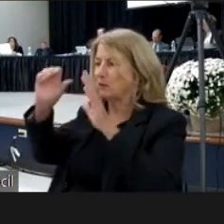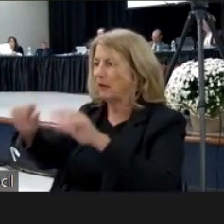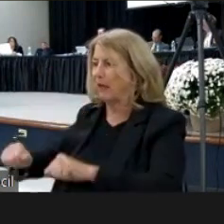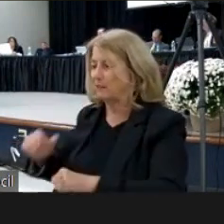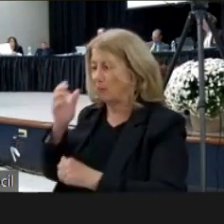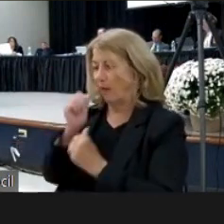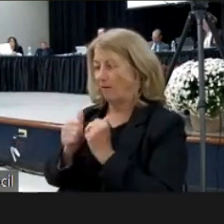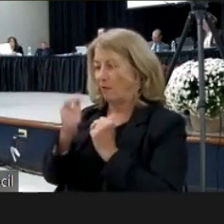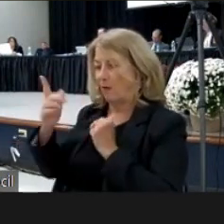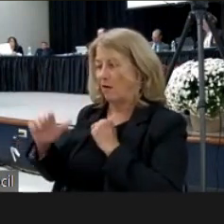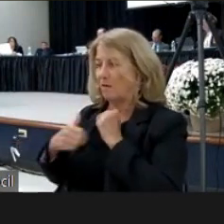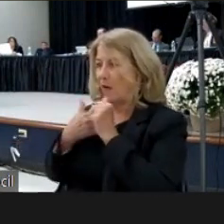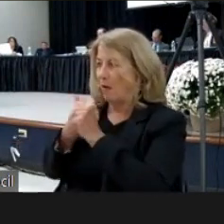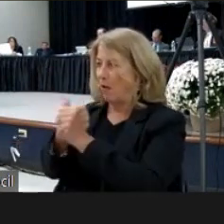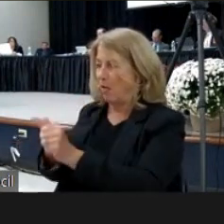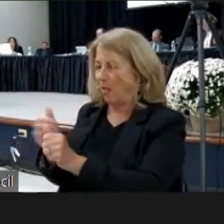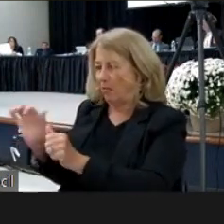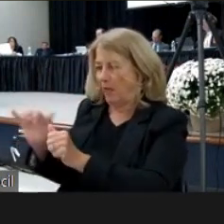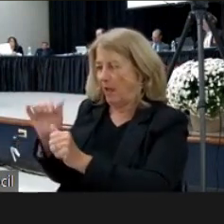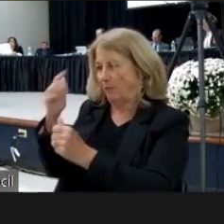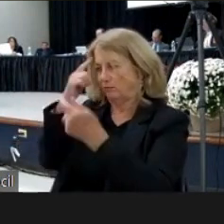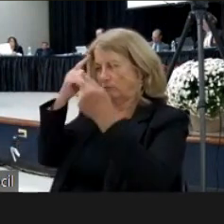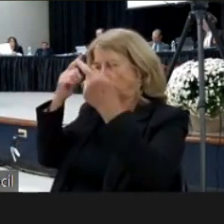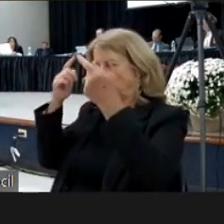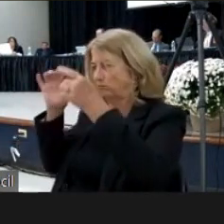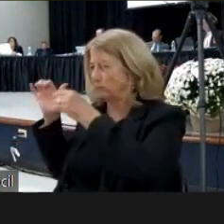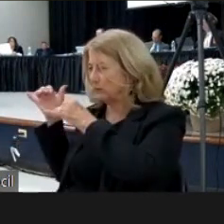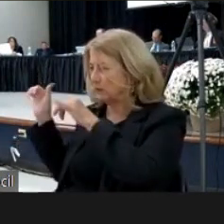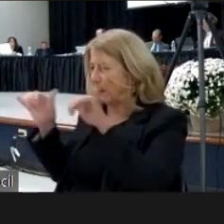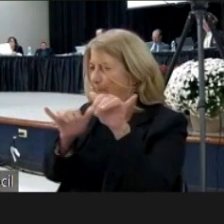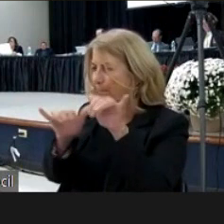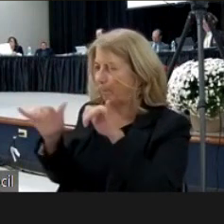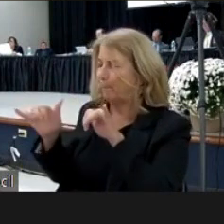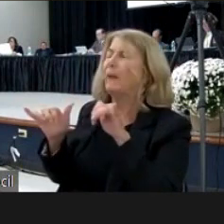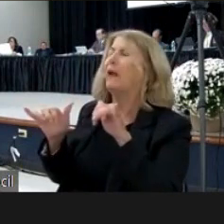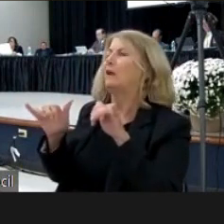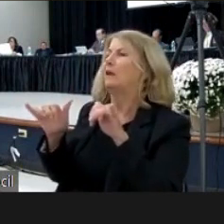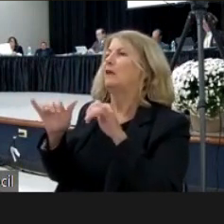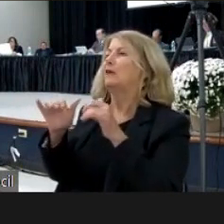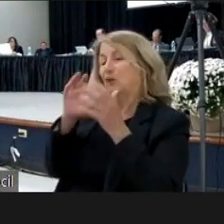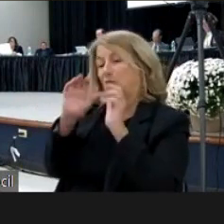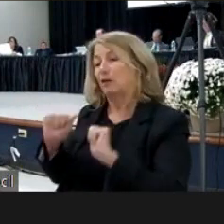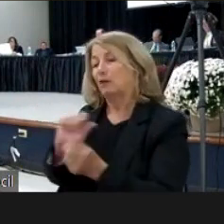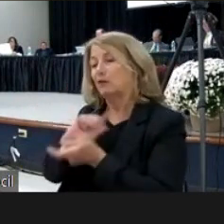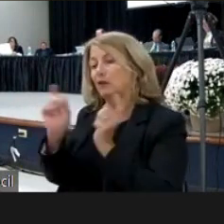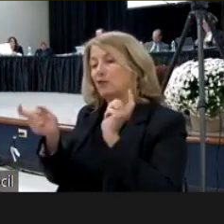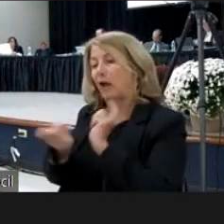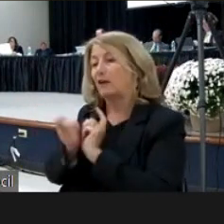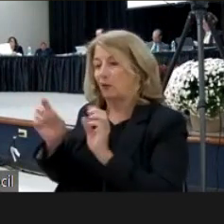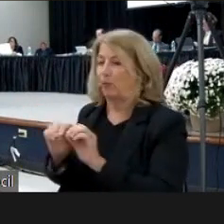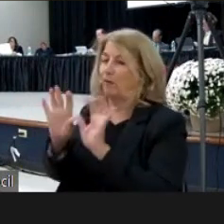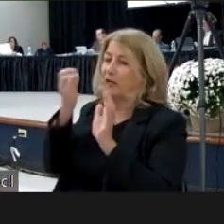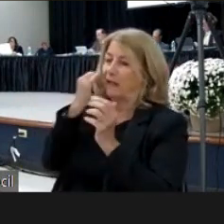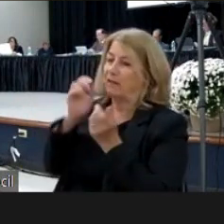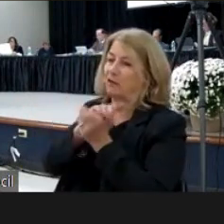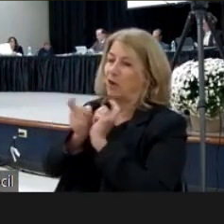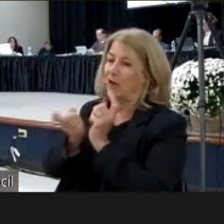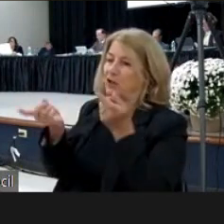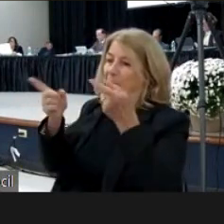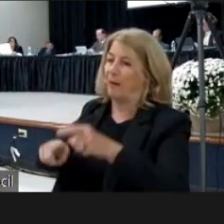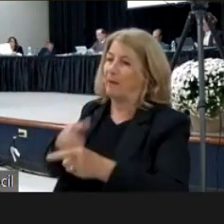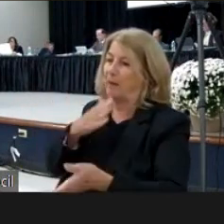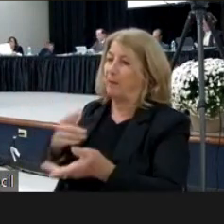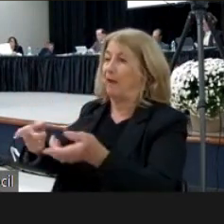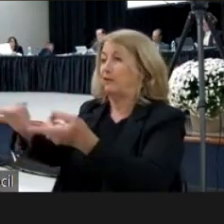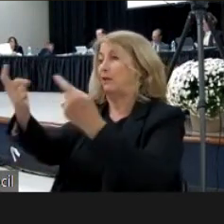everybody's on track, subject to change, obviously. And if those changes happen, then we may have to come back